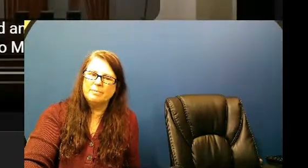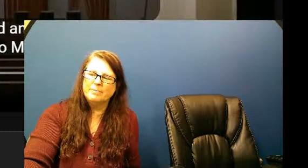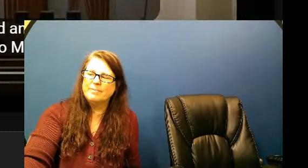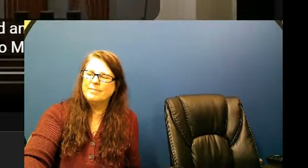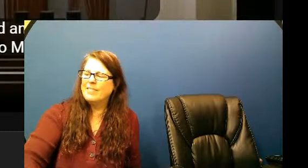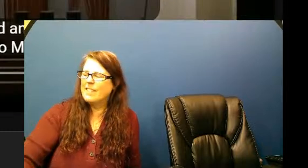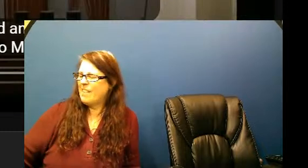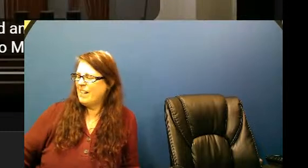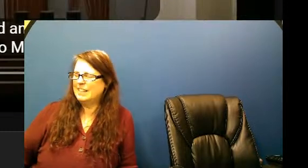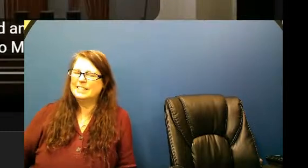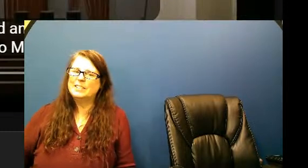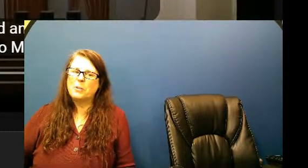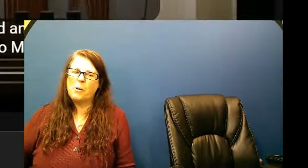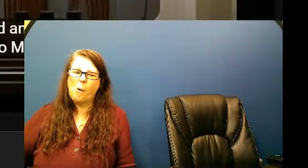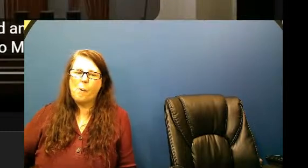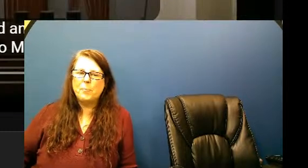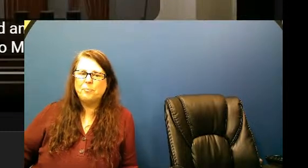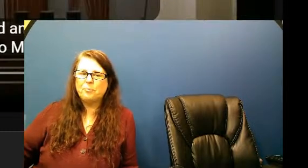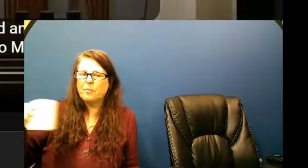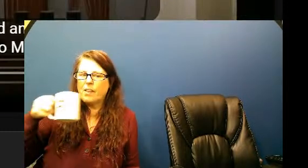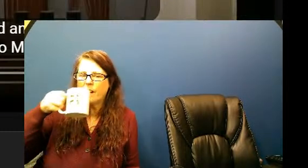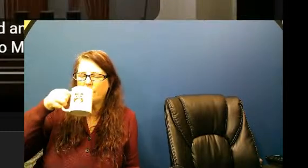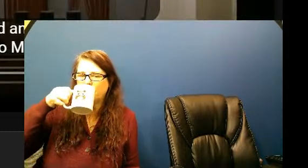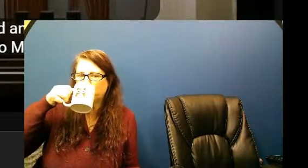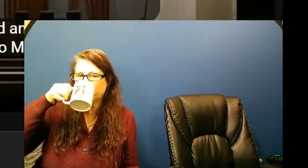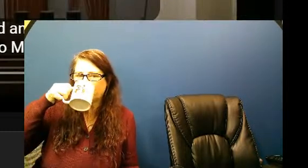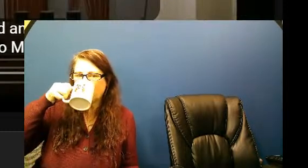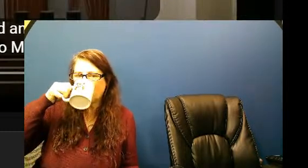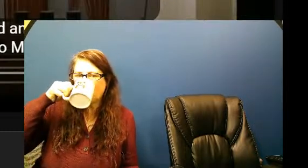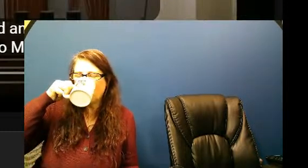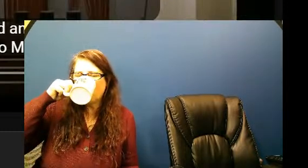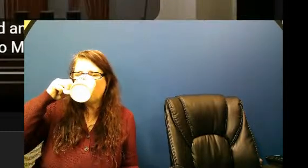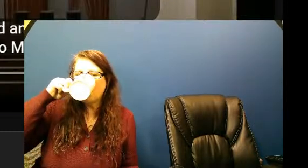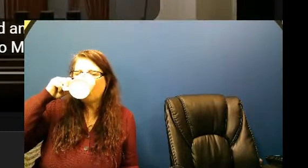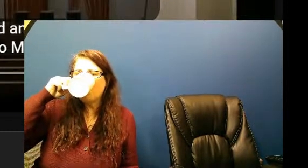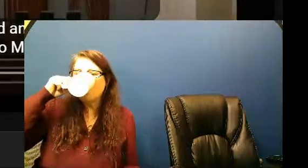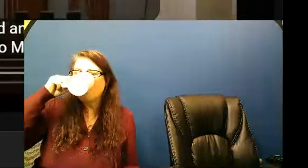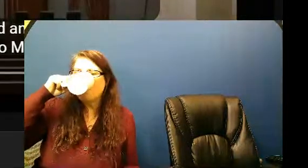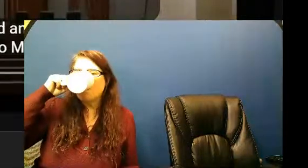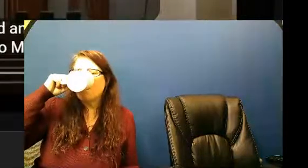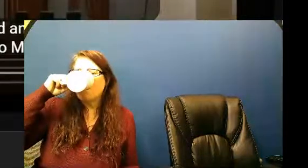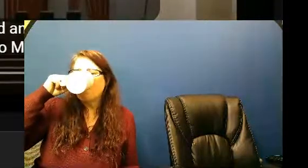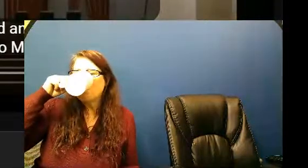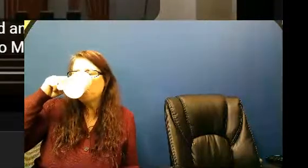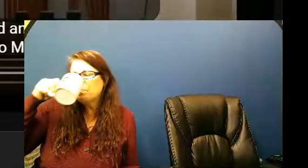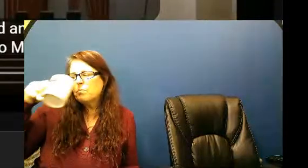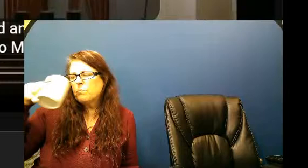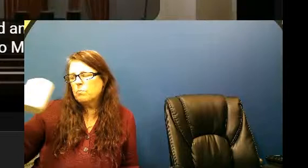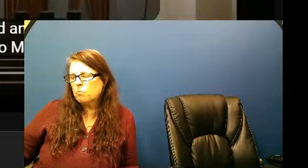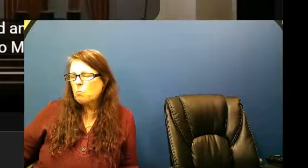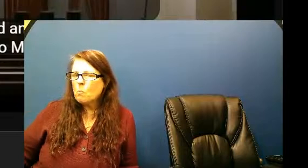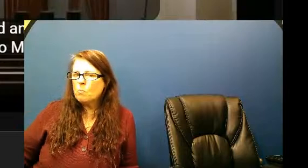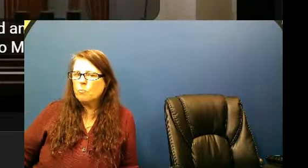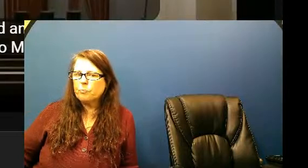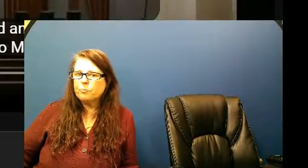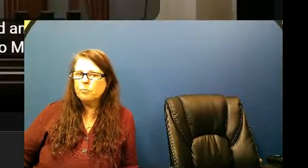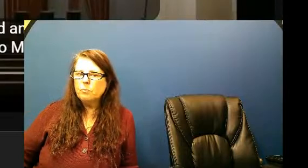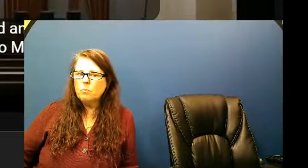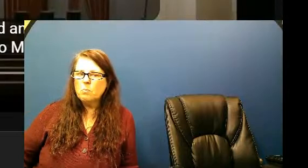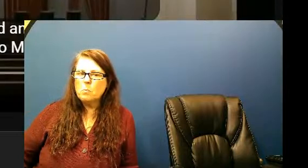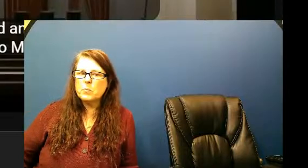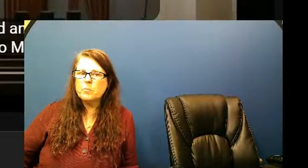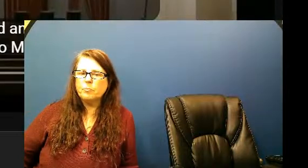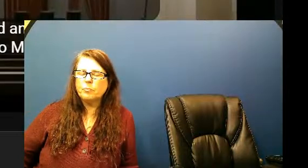that. On the secret evidence point, I'm concerned about the government's attempt to lodge